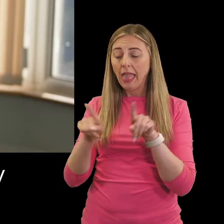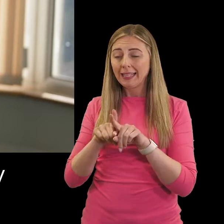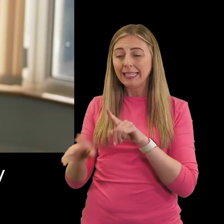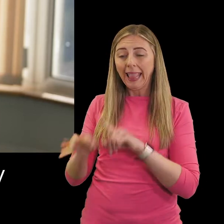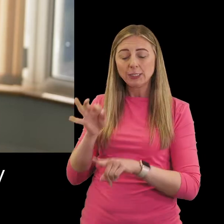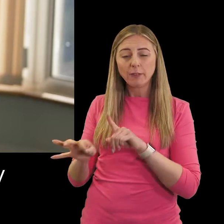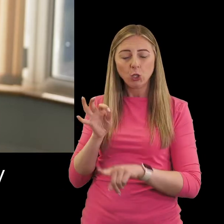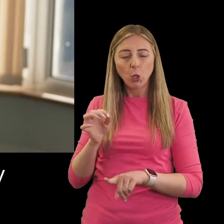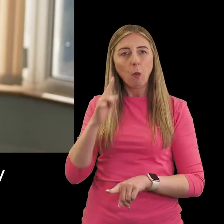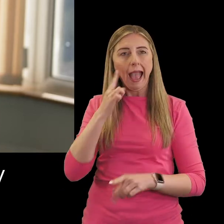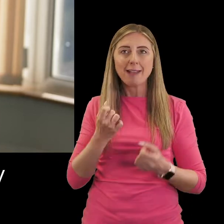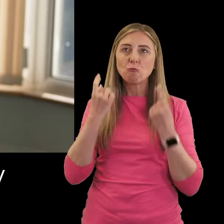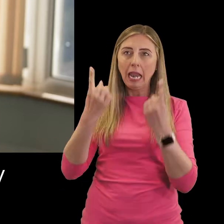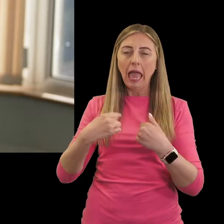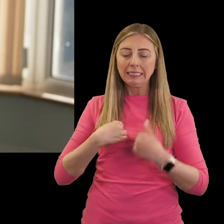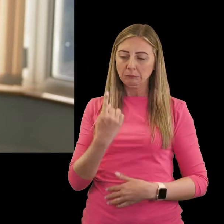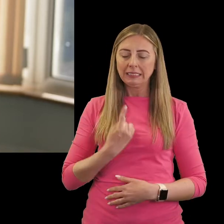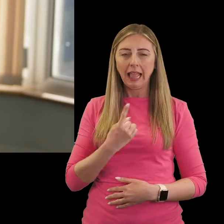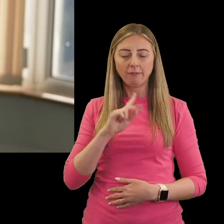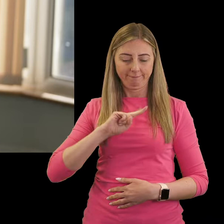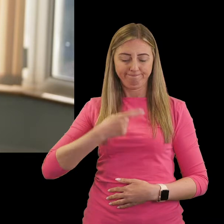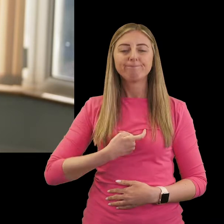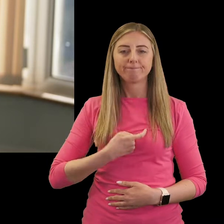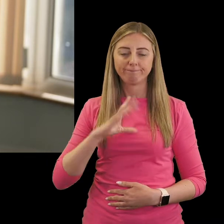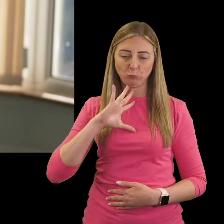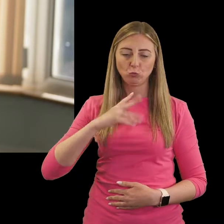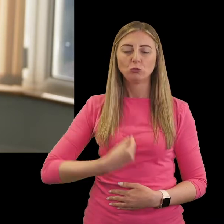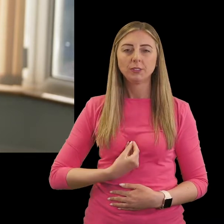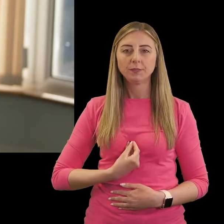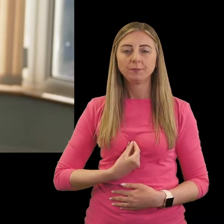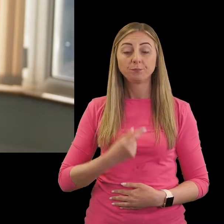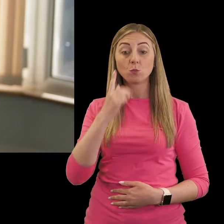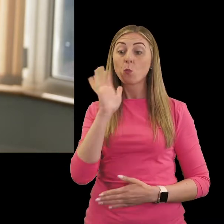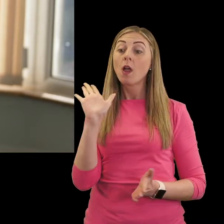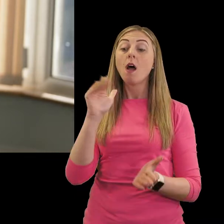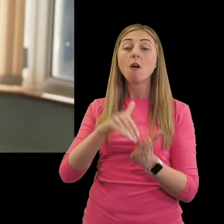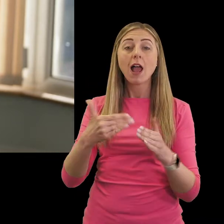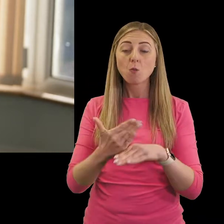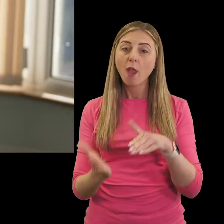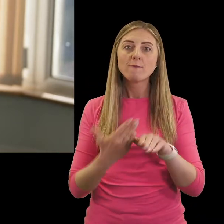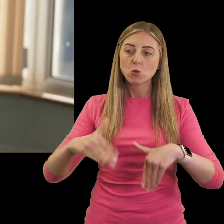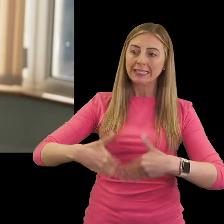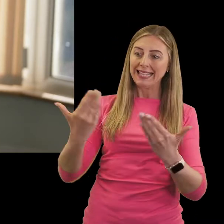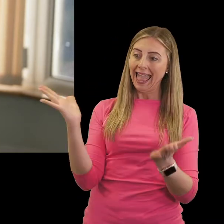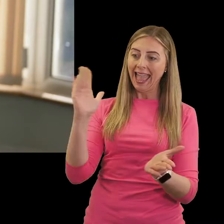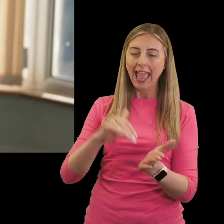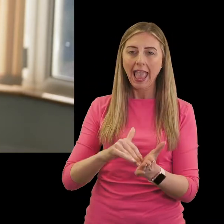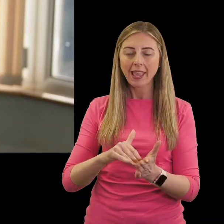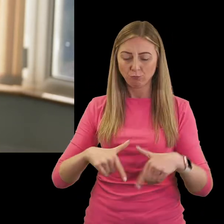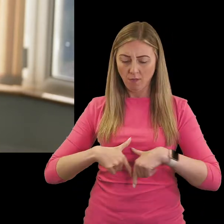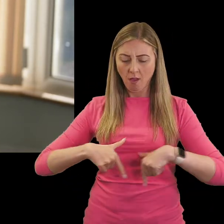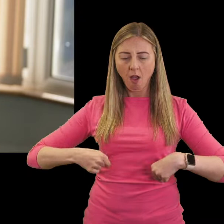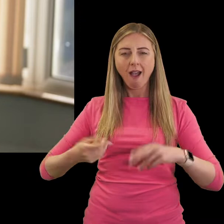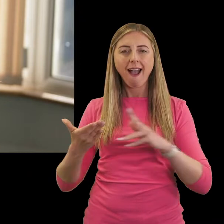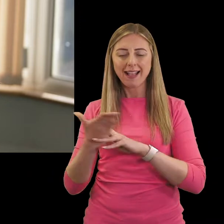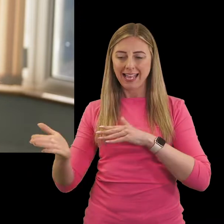still came into work on my first day to find a door card with my dead name on it, which is kind of the